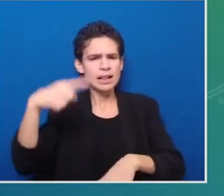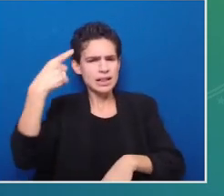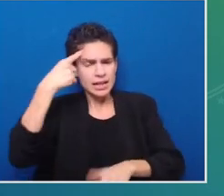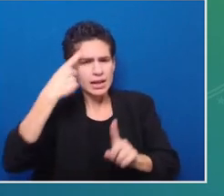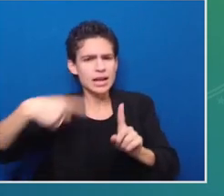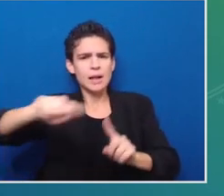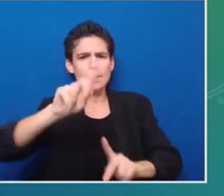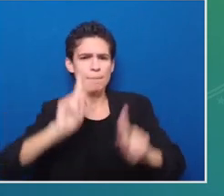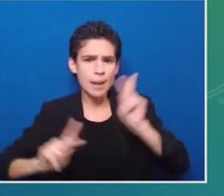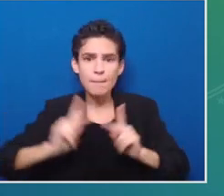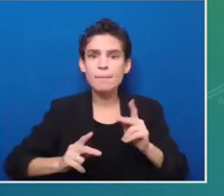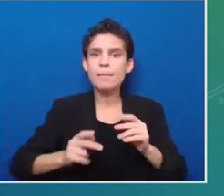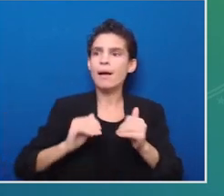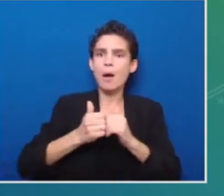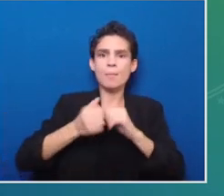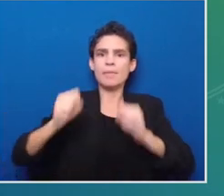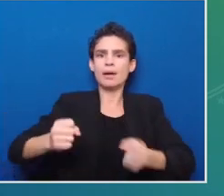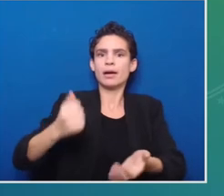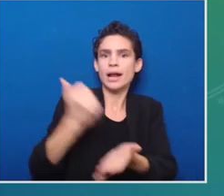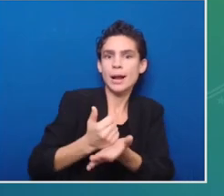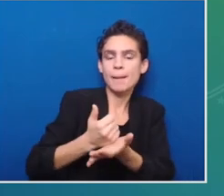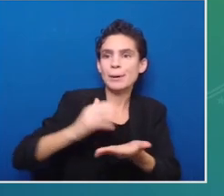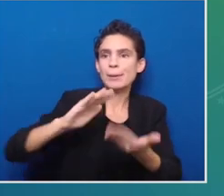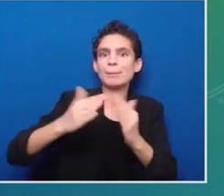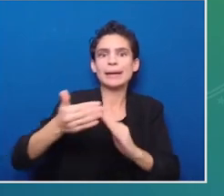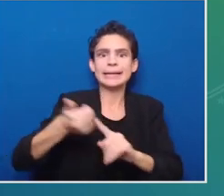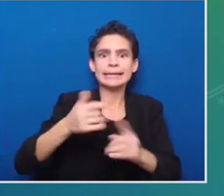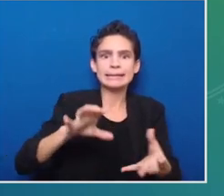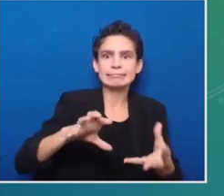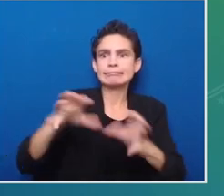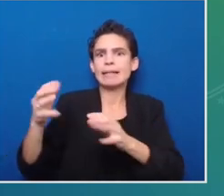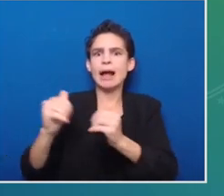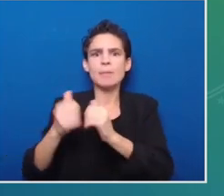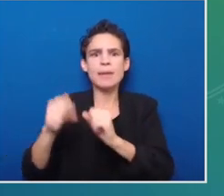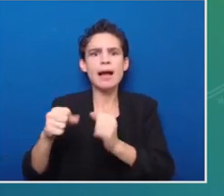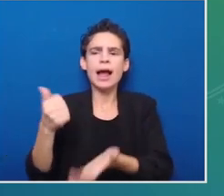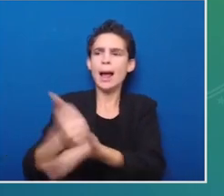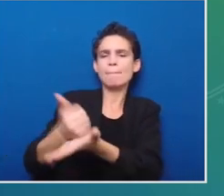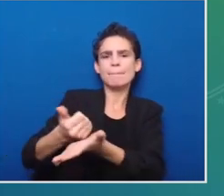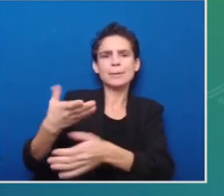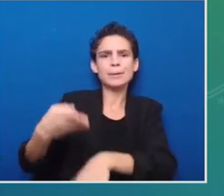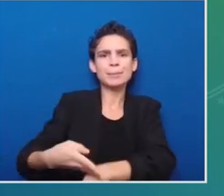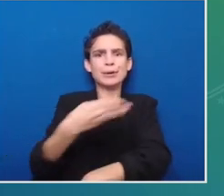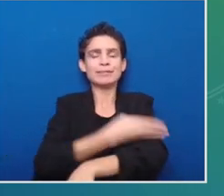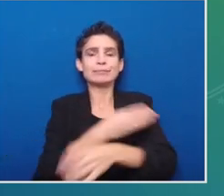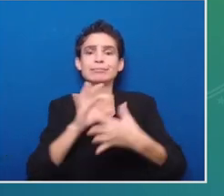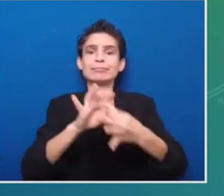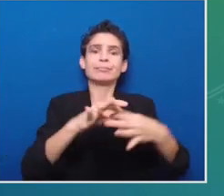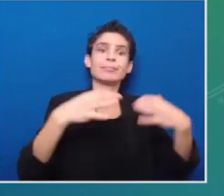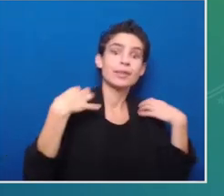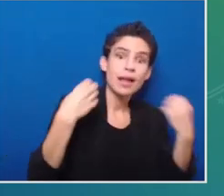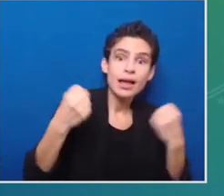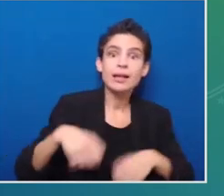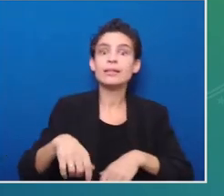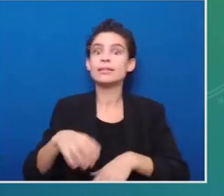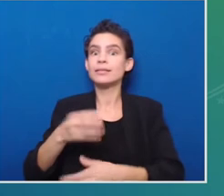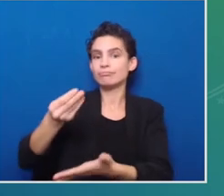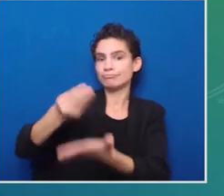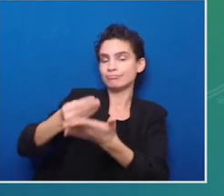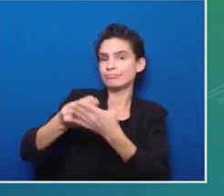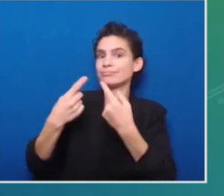communities pull themselves back from the edge and improve the health, security, and prosperity of